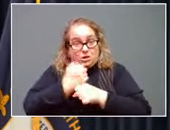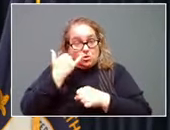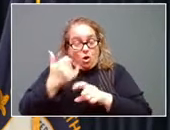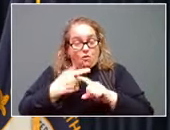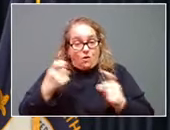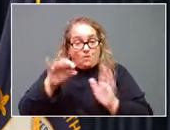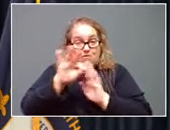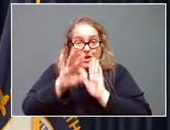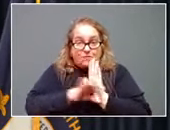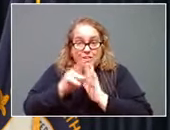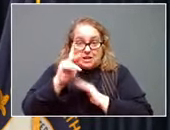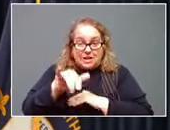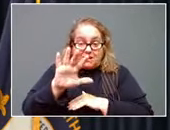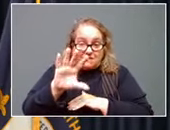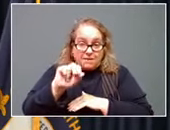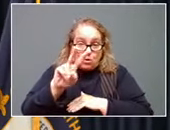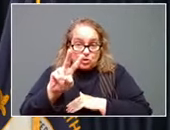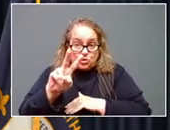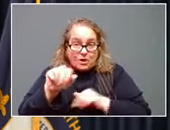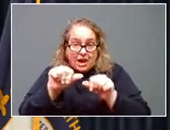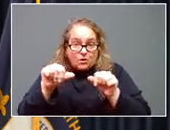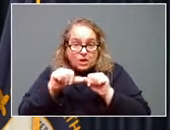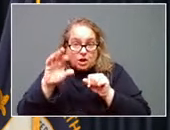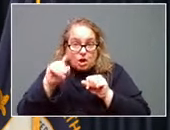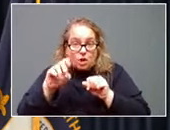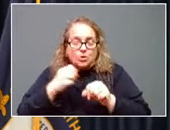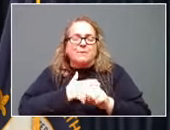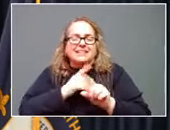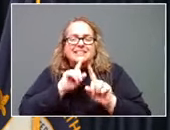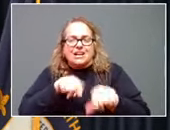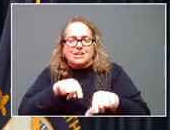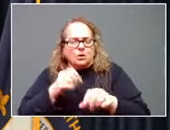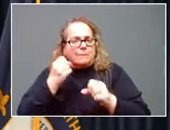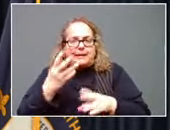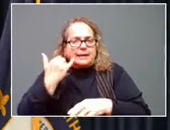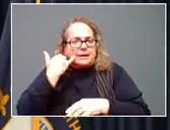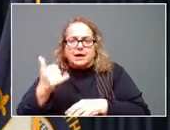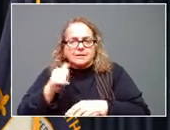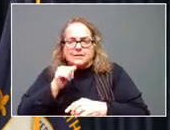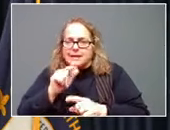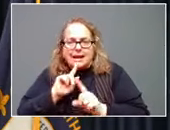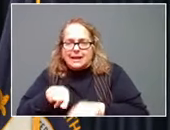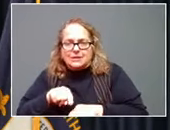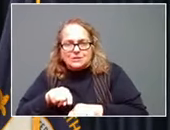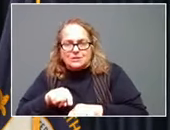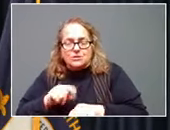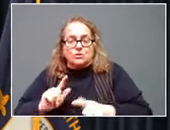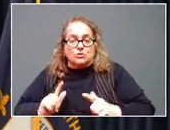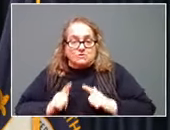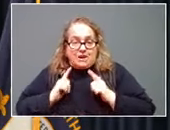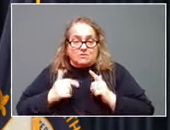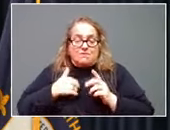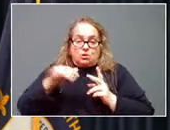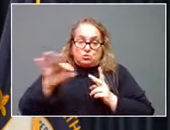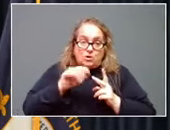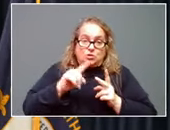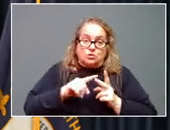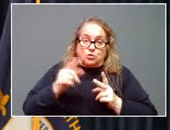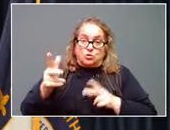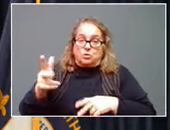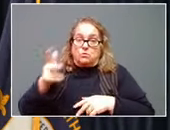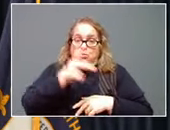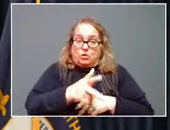area code, they need to answer. We're having a lot of calls that aren't picked up. Survivors have the choice of placing the travel trailer on their property